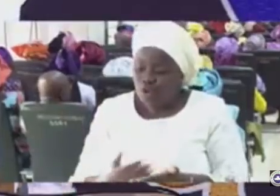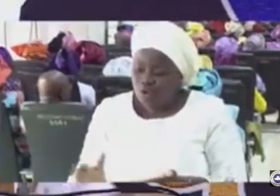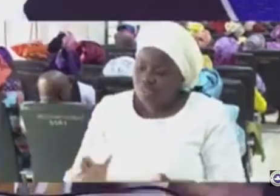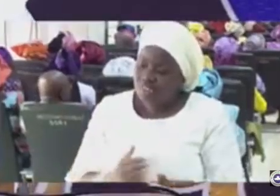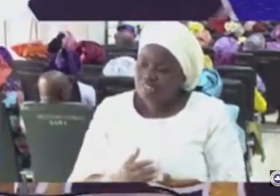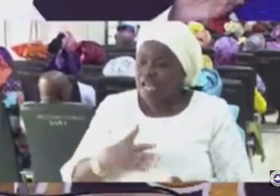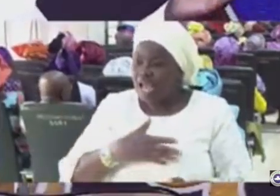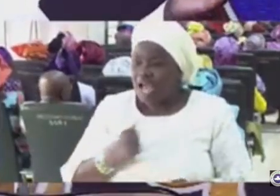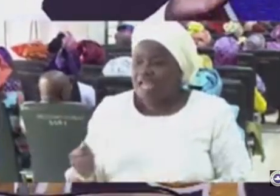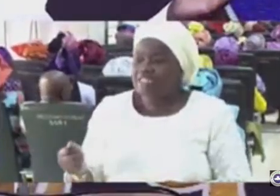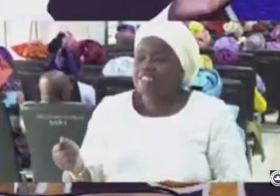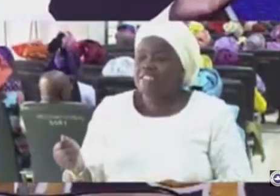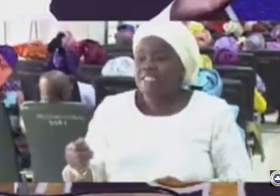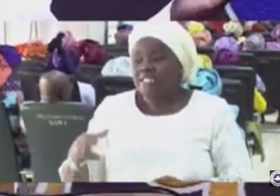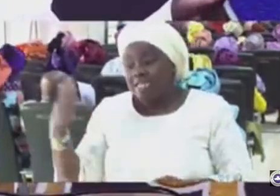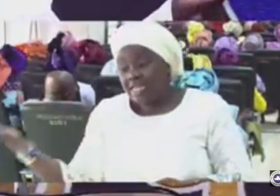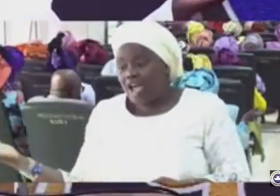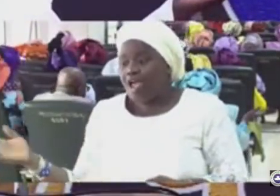Modupe